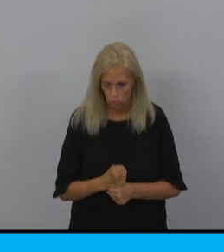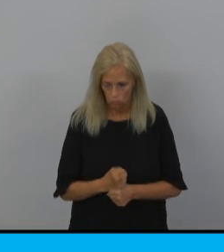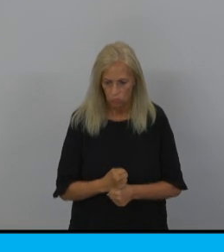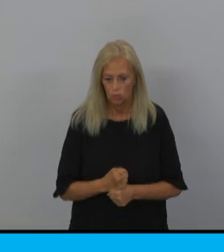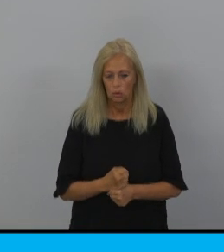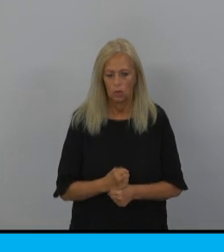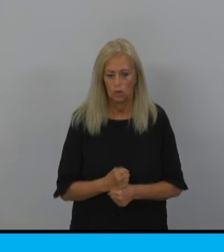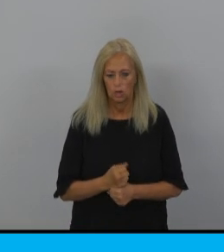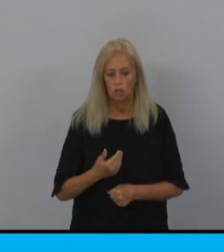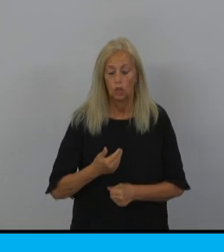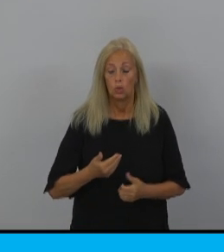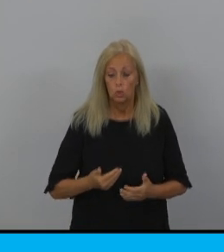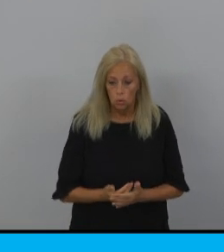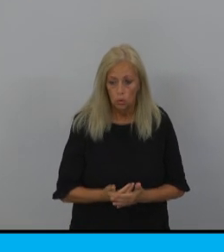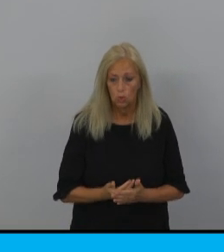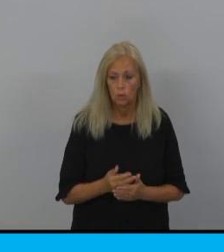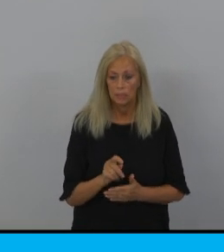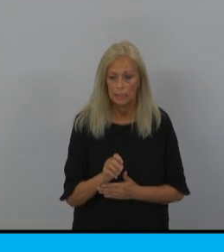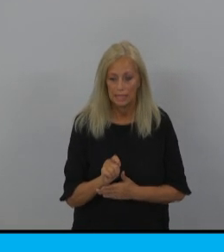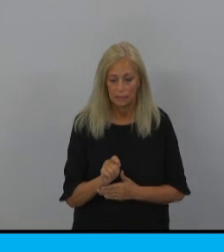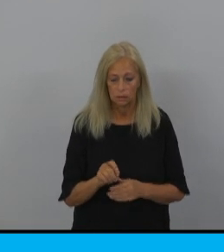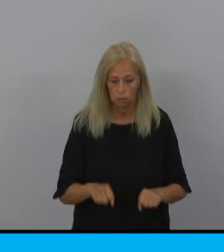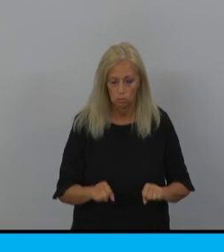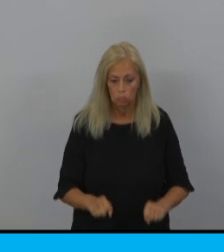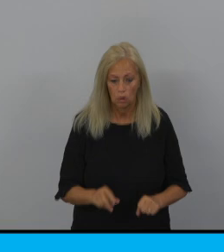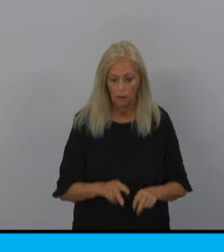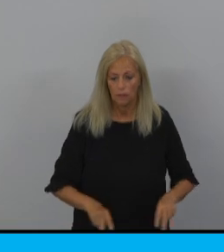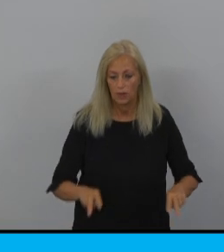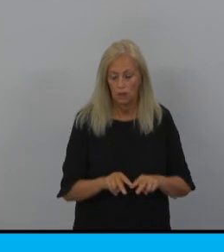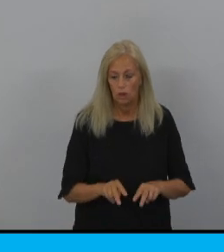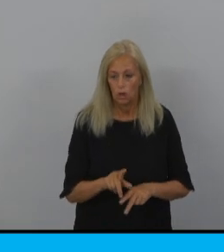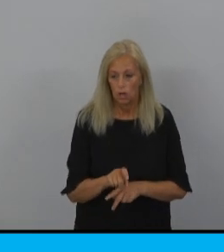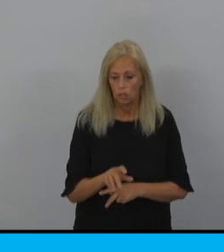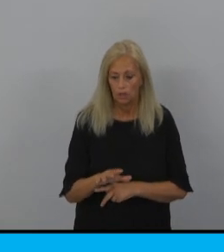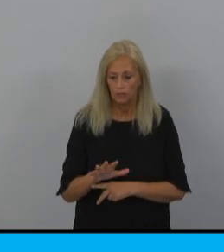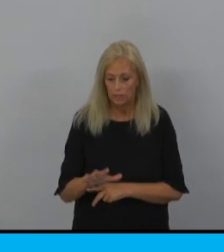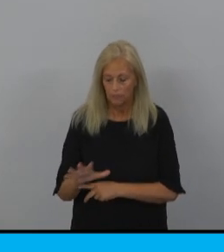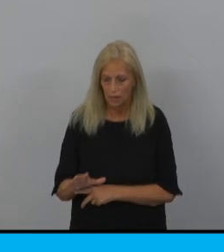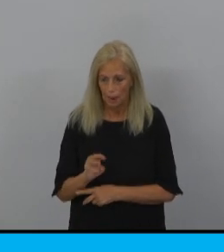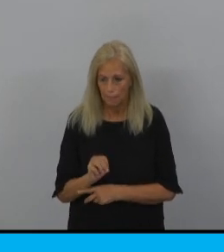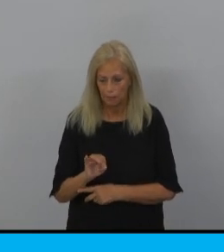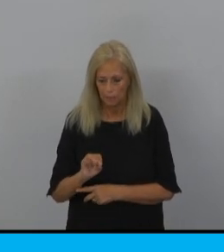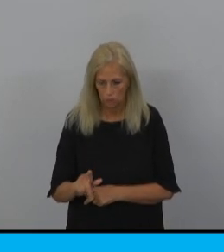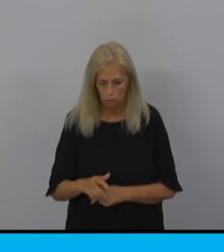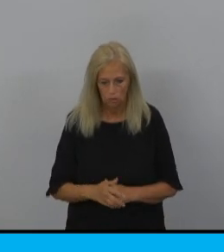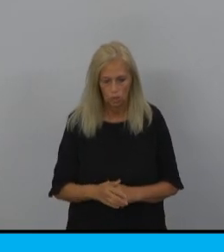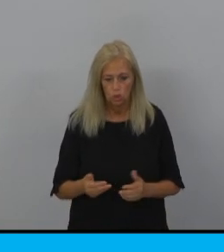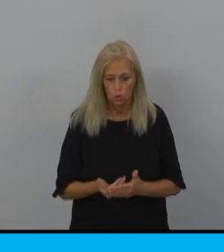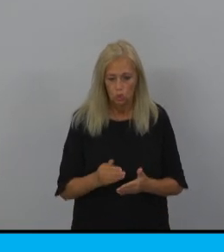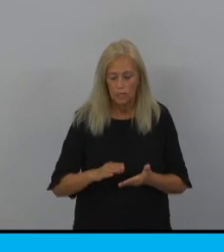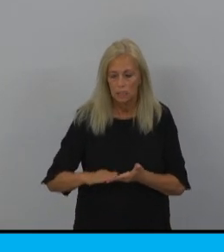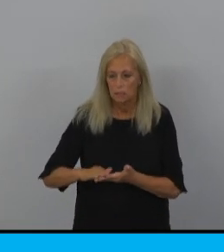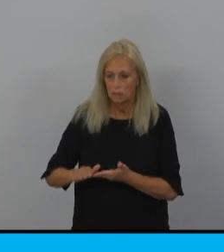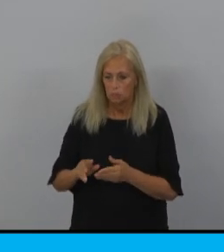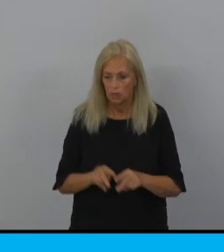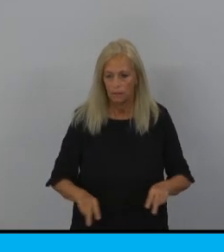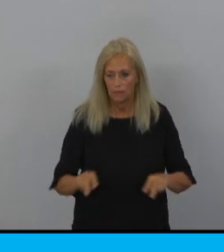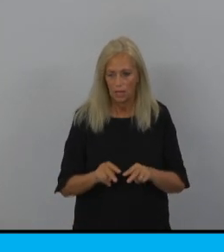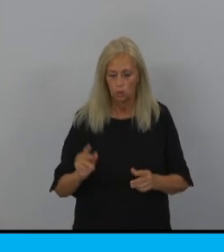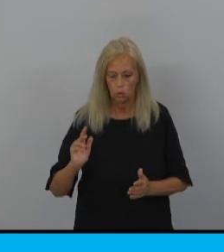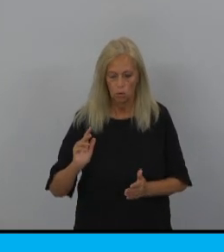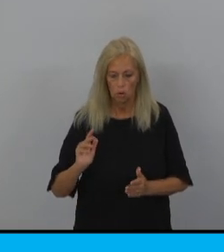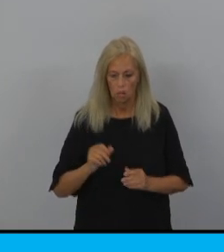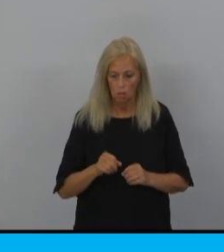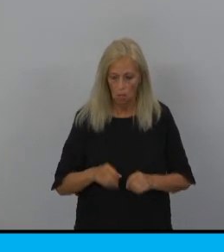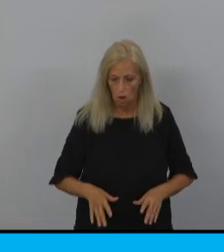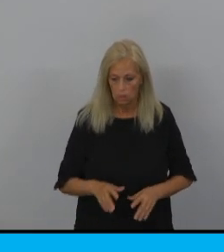then our new taxable value is 155 million. The new exemptions value lost is $43